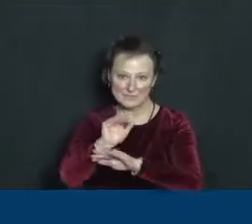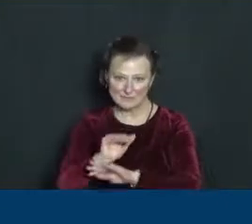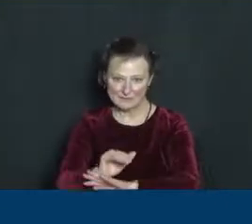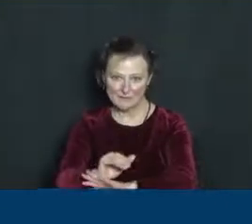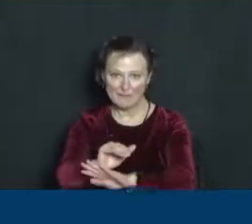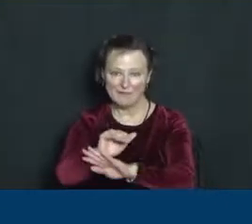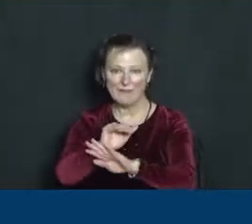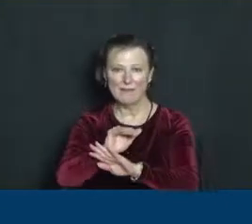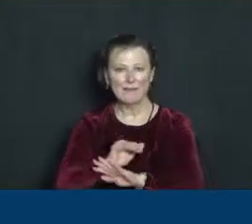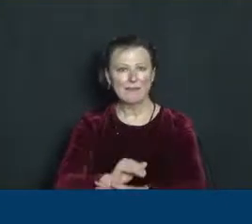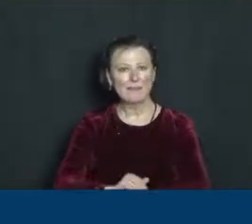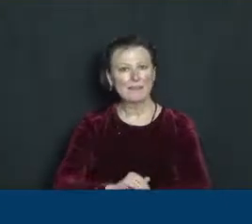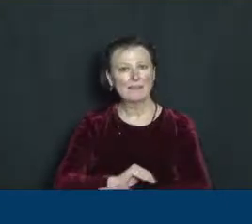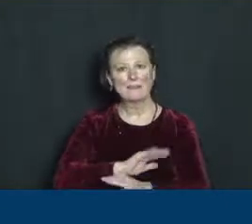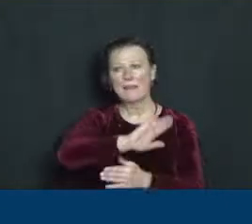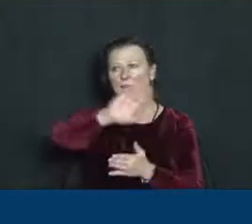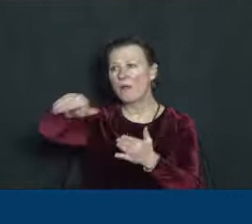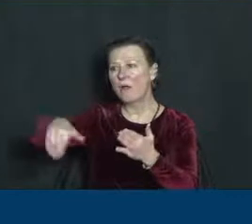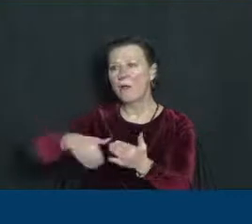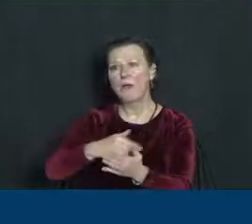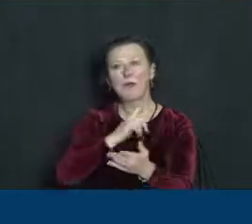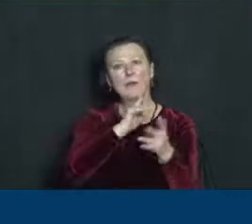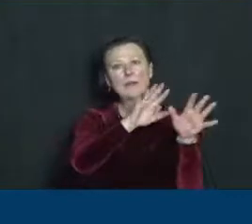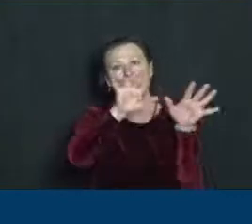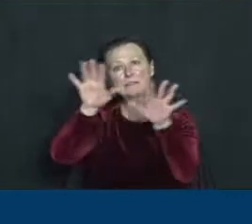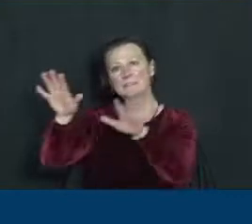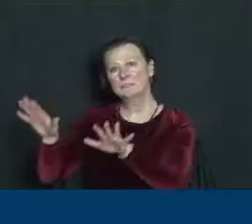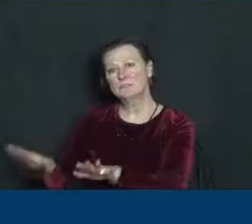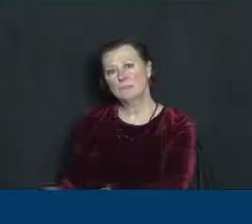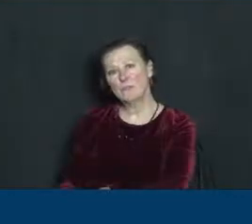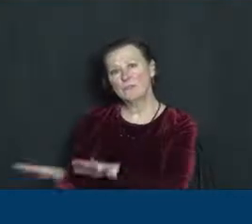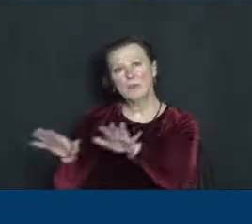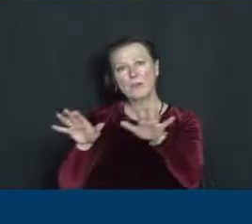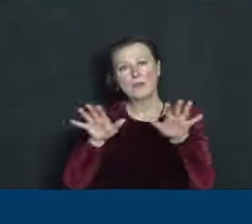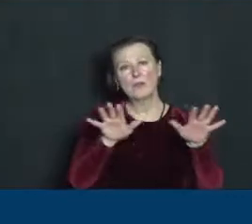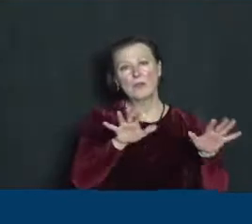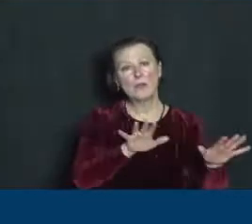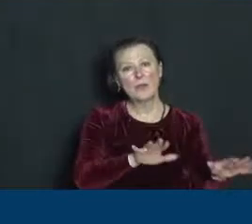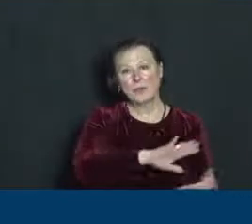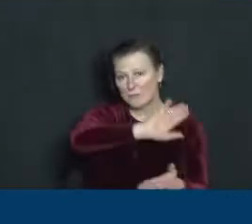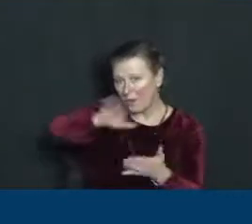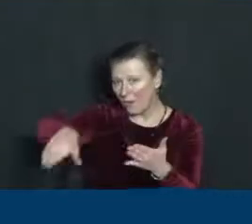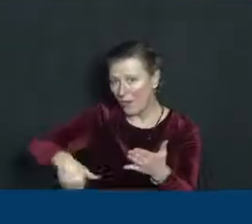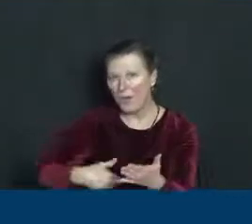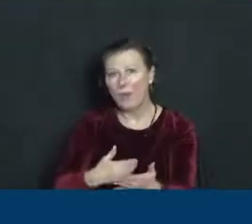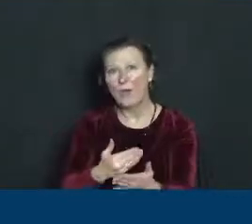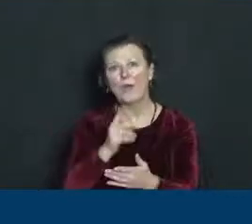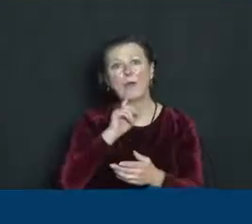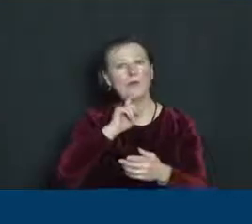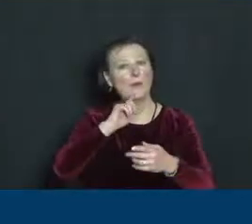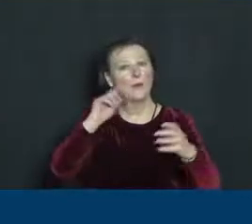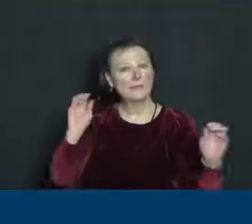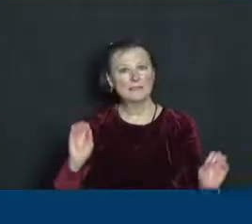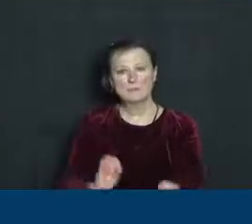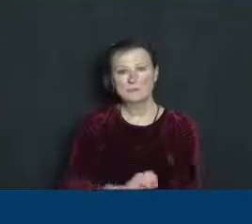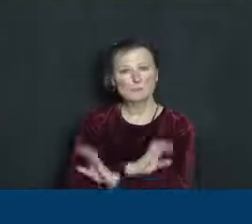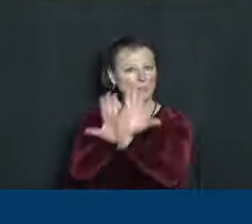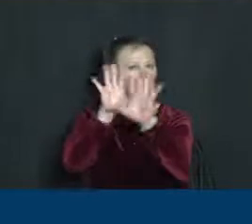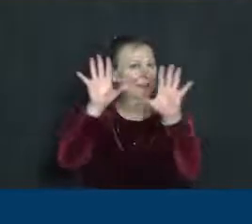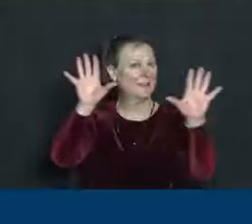holy night, all is calm, all